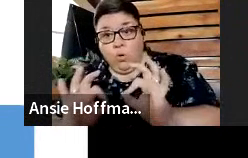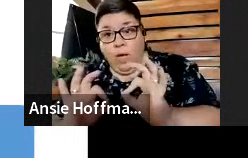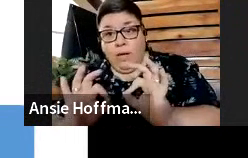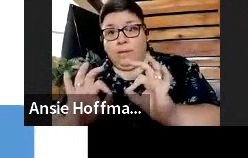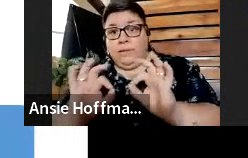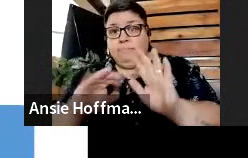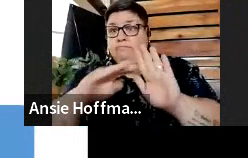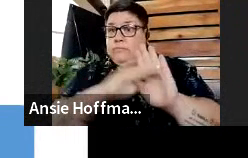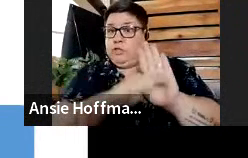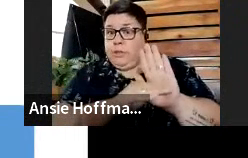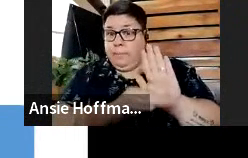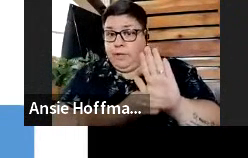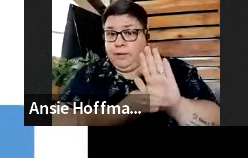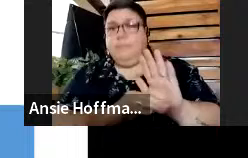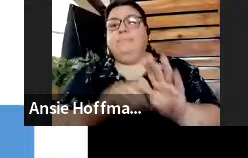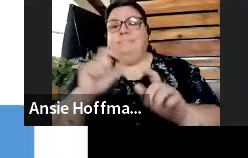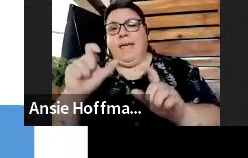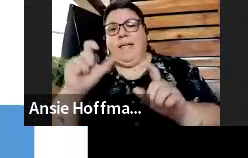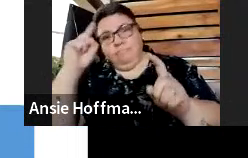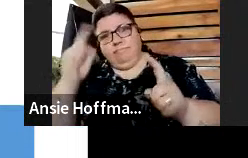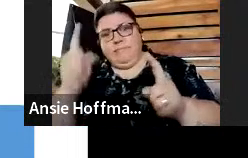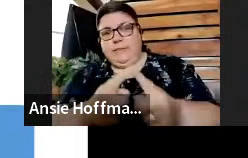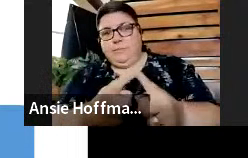internal dispute.